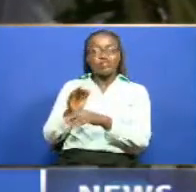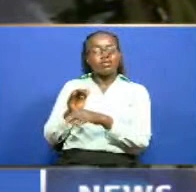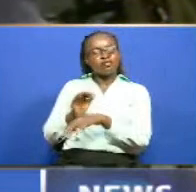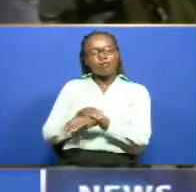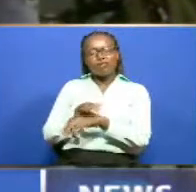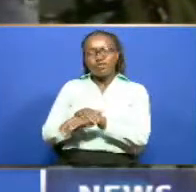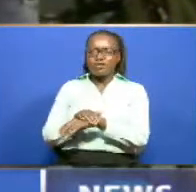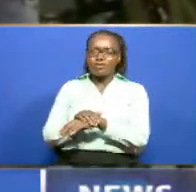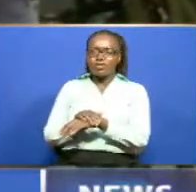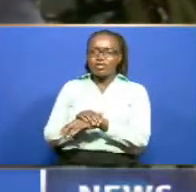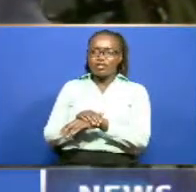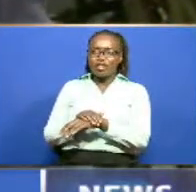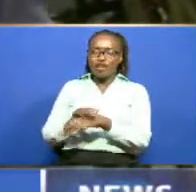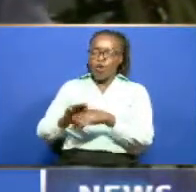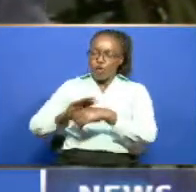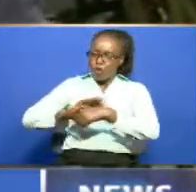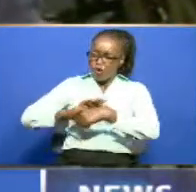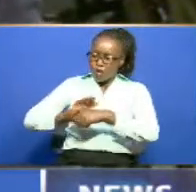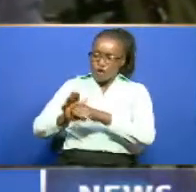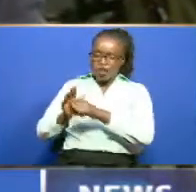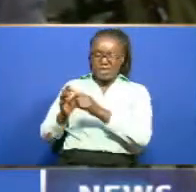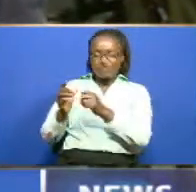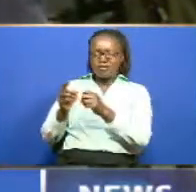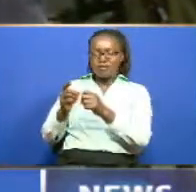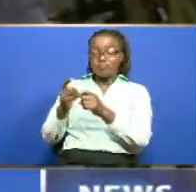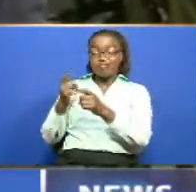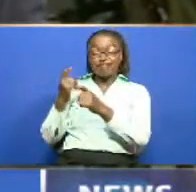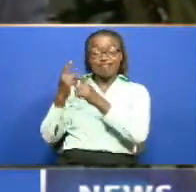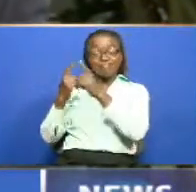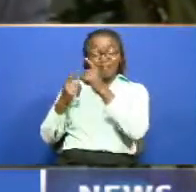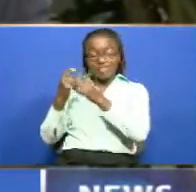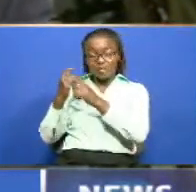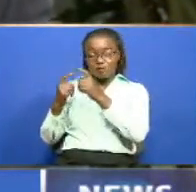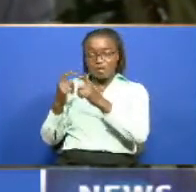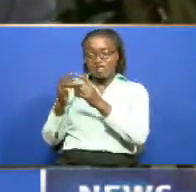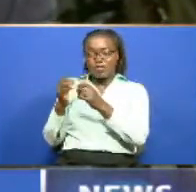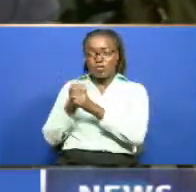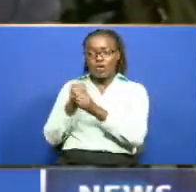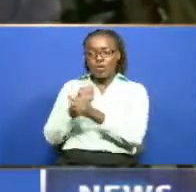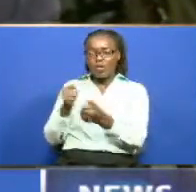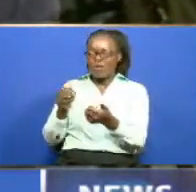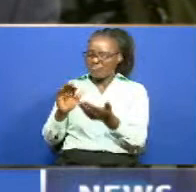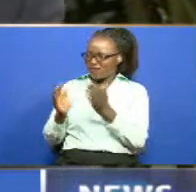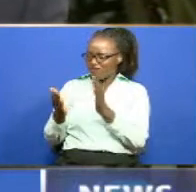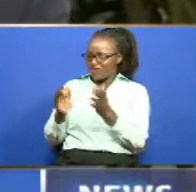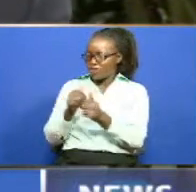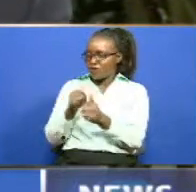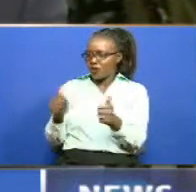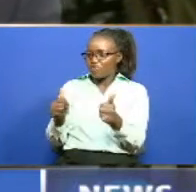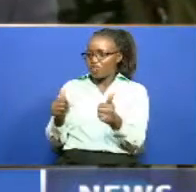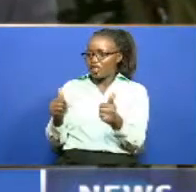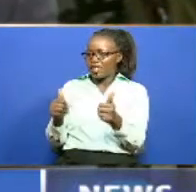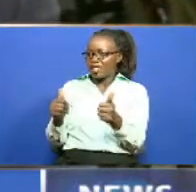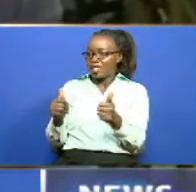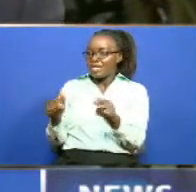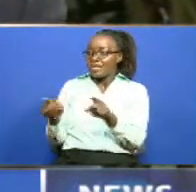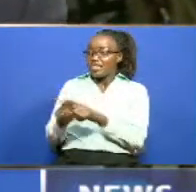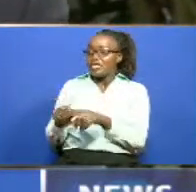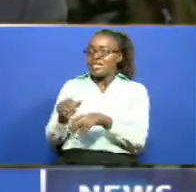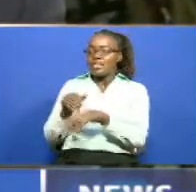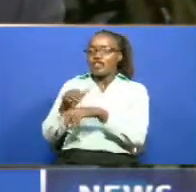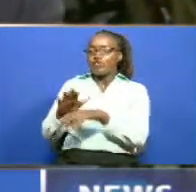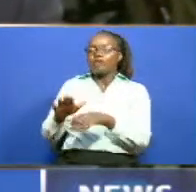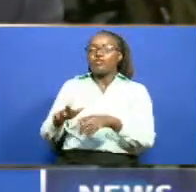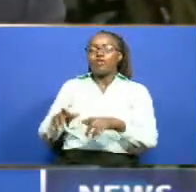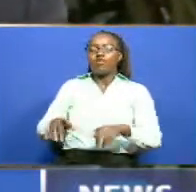we've gone through COVID. We've done well in dealing with the COVID, relatively well, right? I think we've still had loss of life and